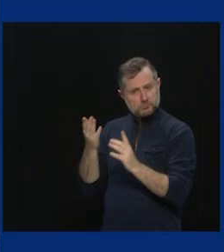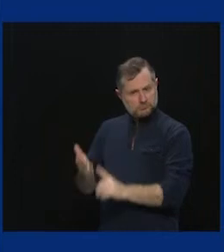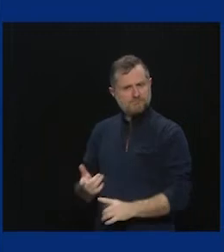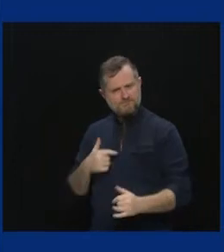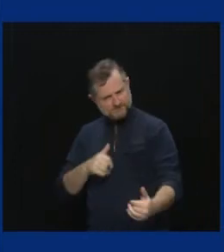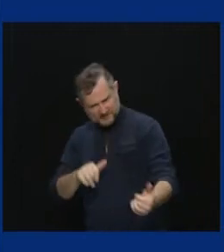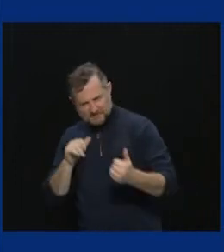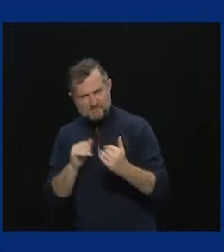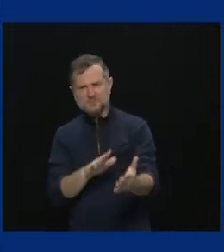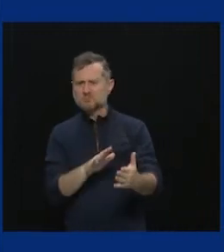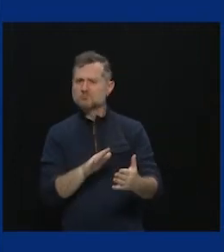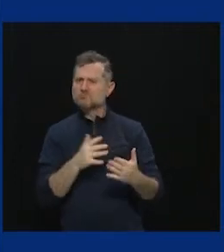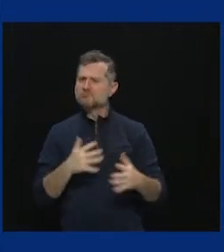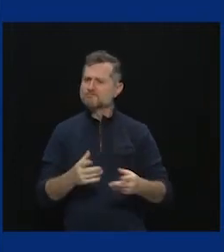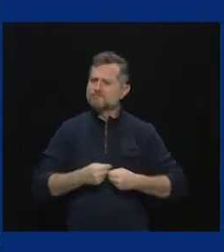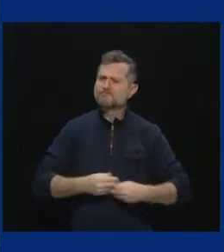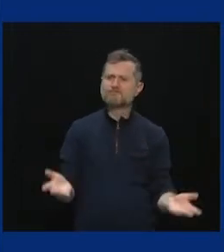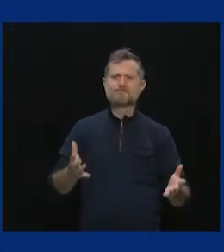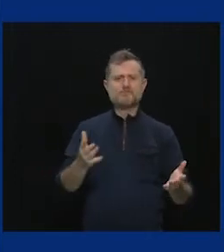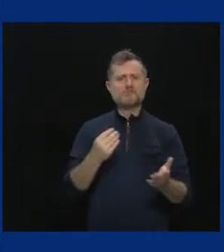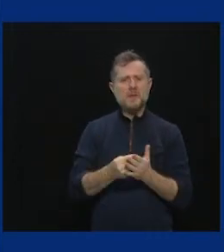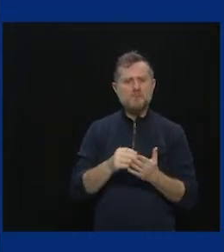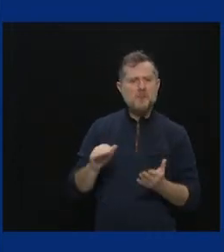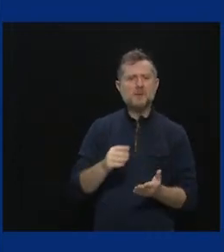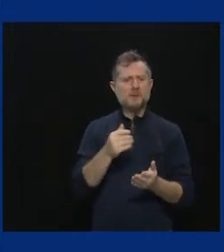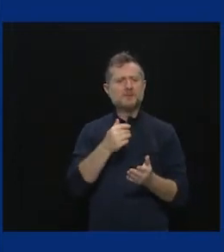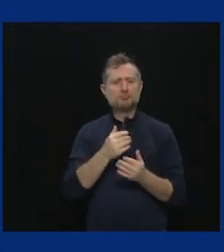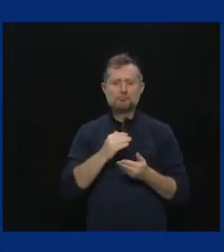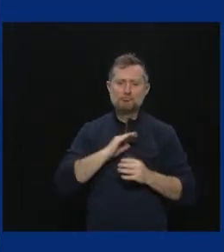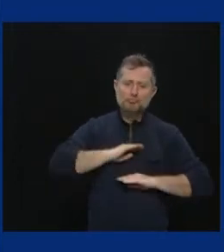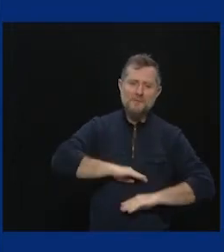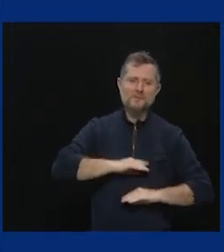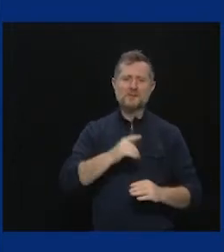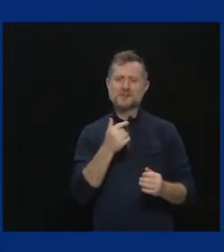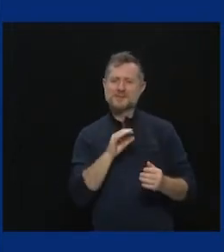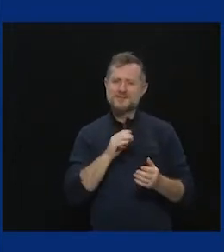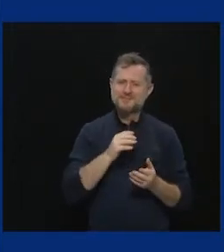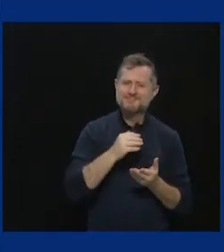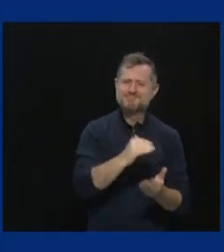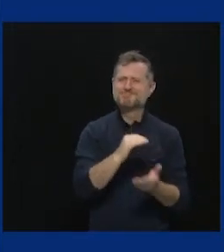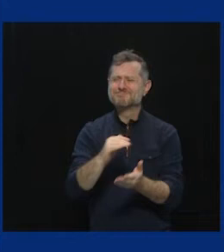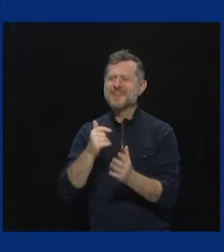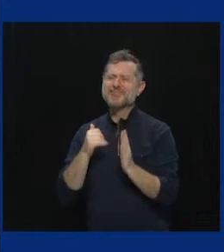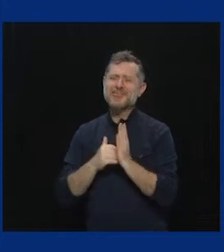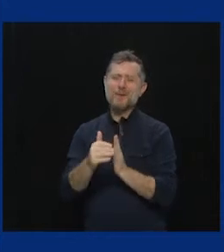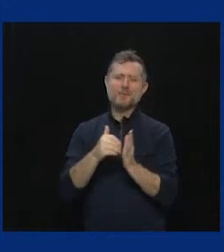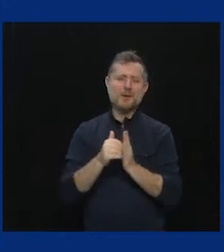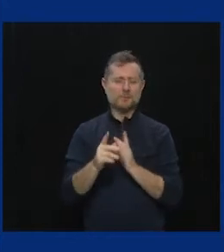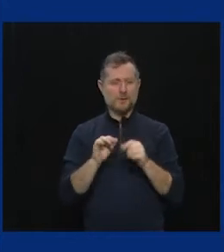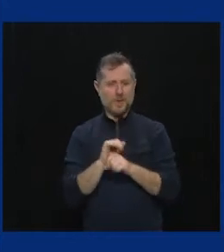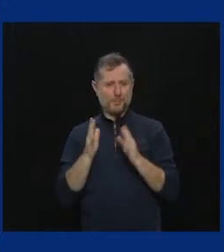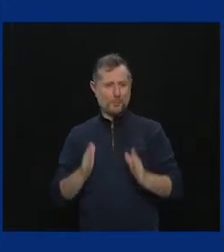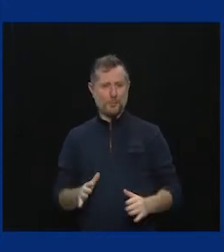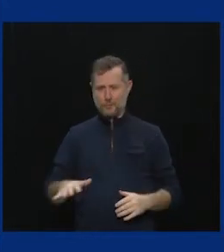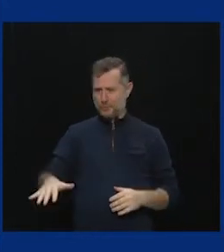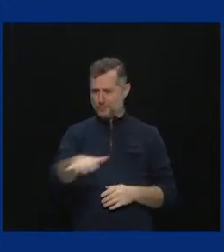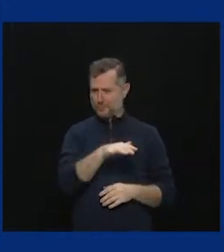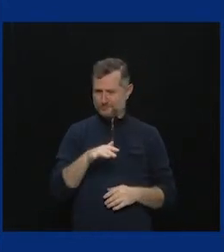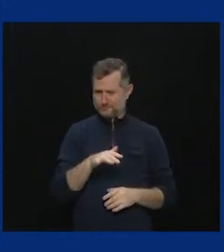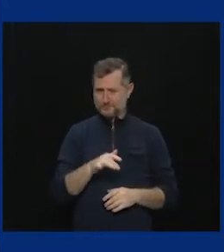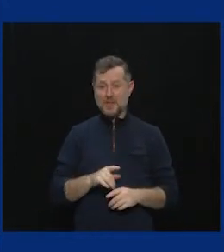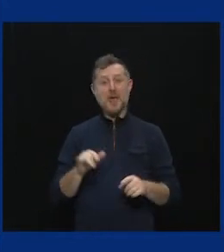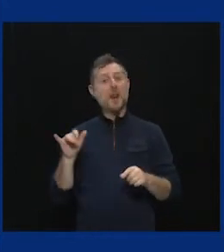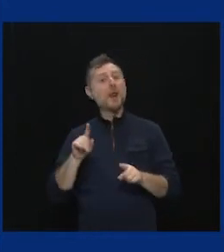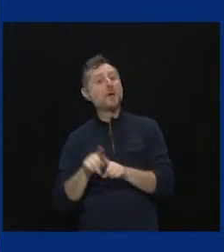of workers who are still recovering from the pandemic. And she's also investing in the industry to bring back jobs,